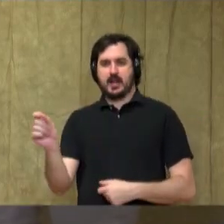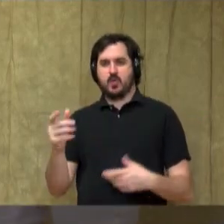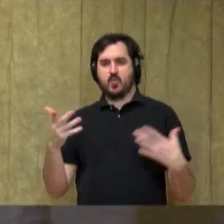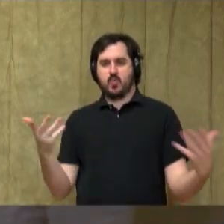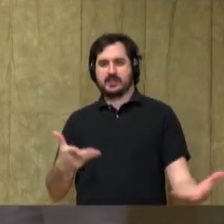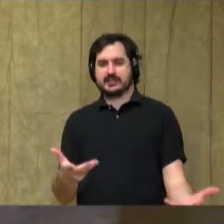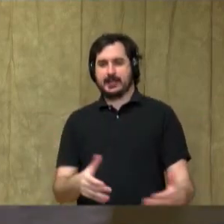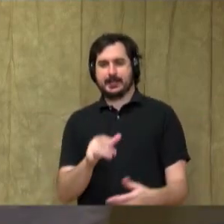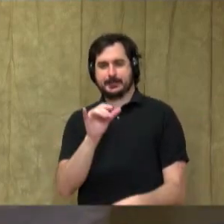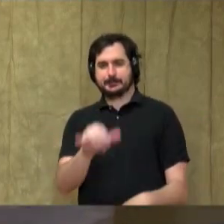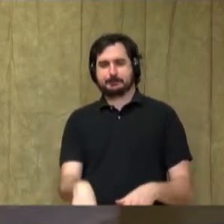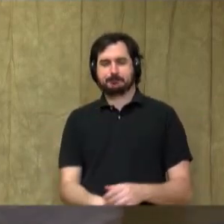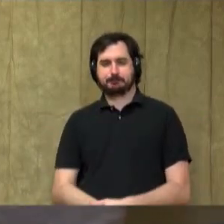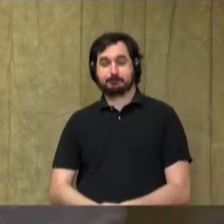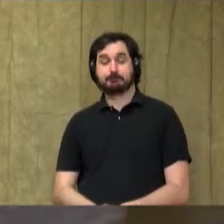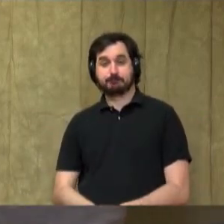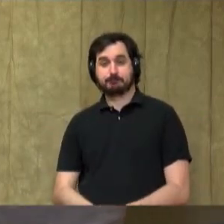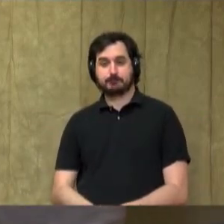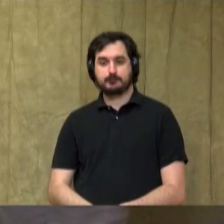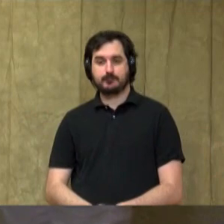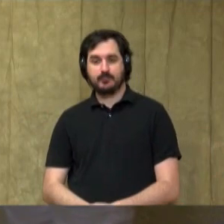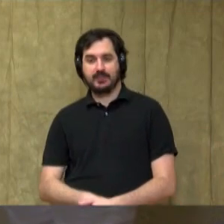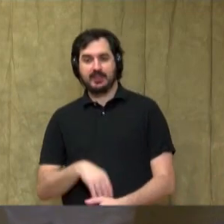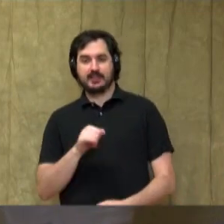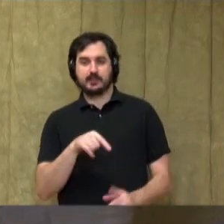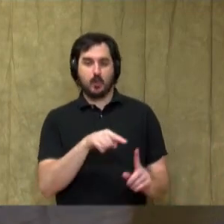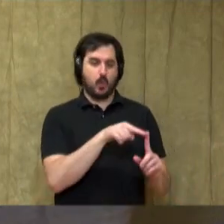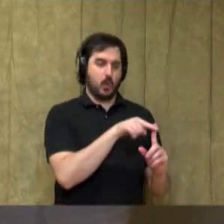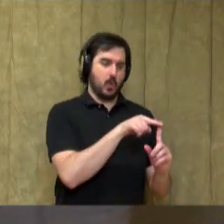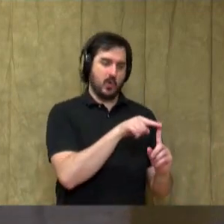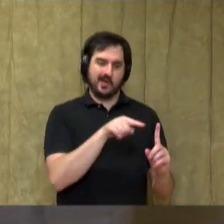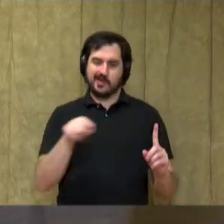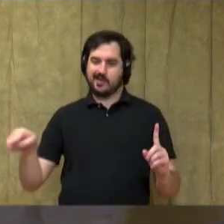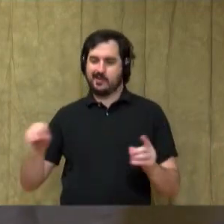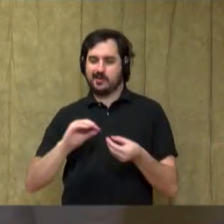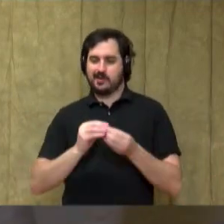a horizontal number line and a